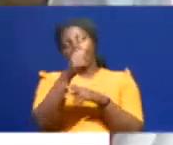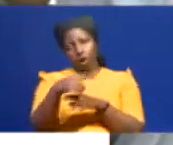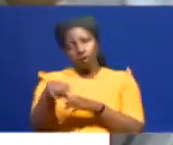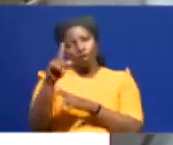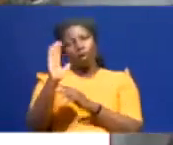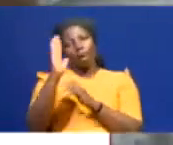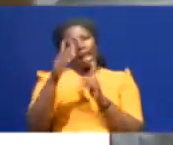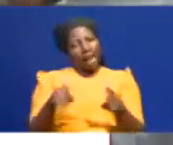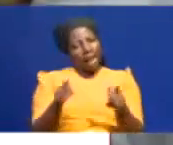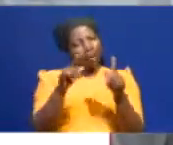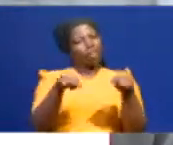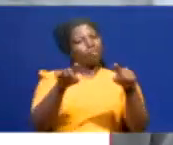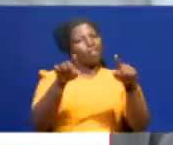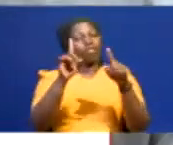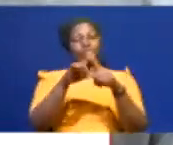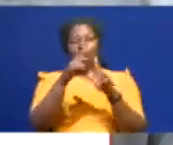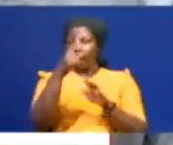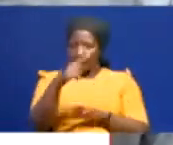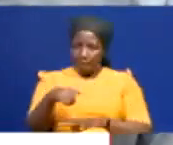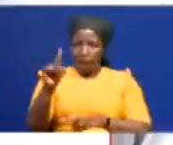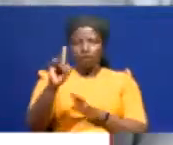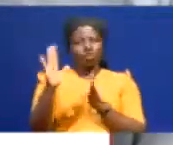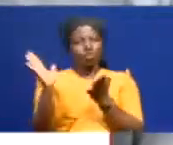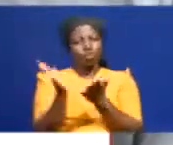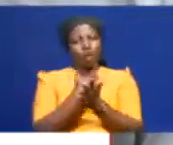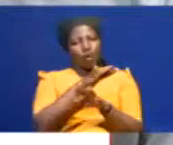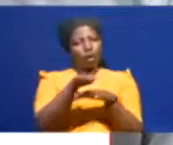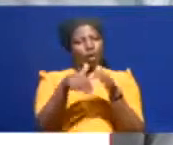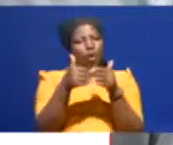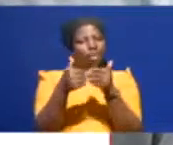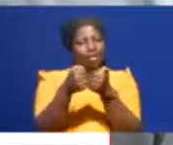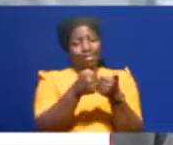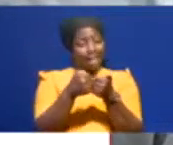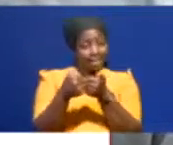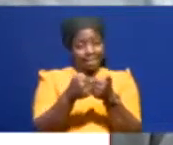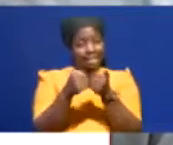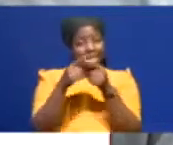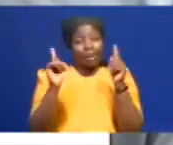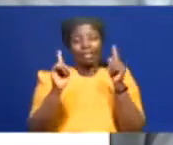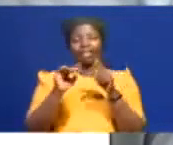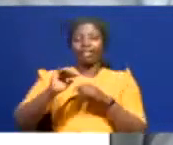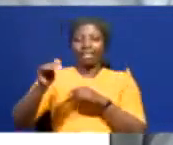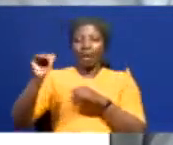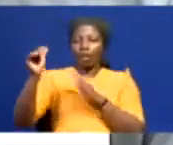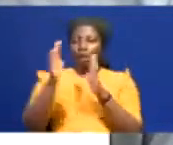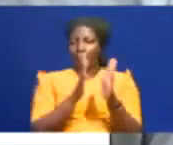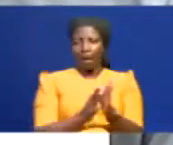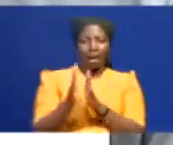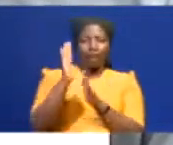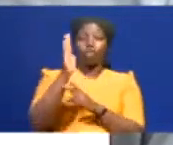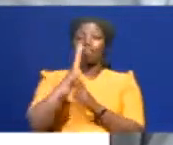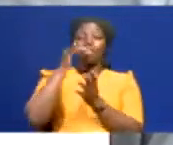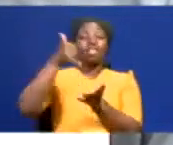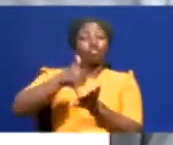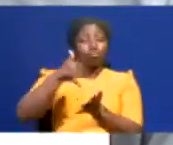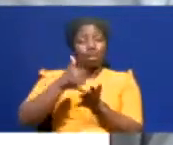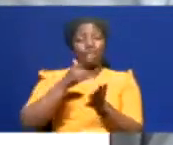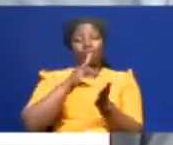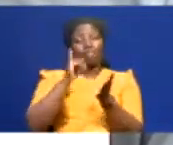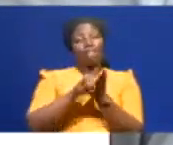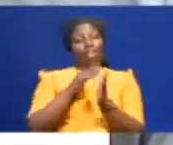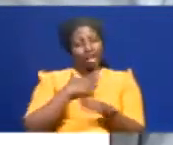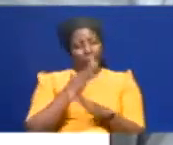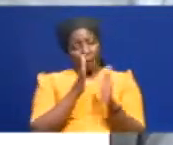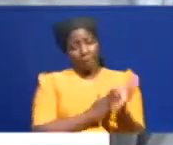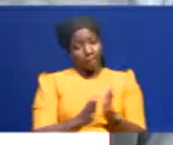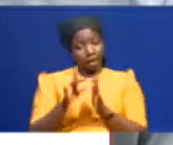to be able to approve to remove all these bottlenecks. However, urban planning will be included, so that in our